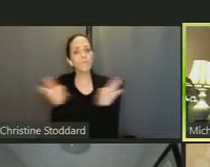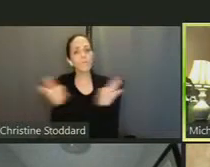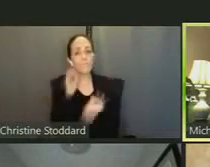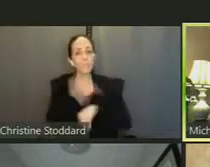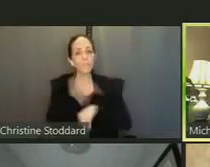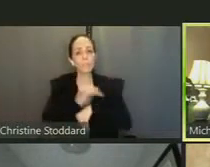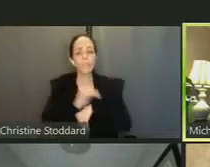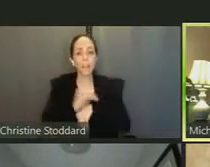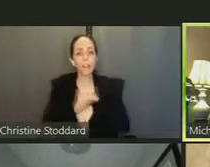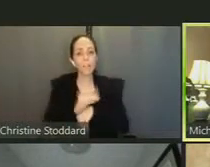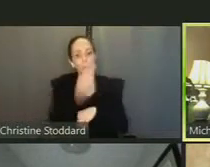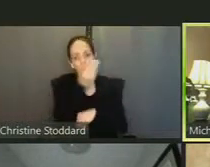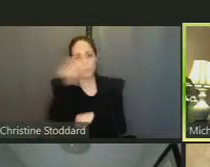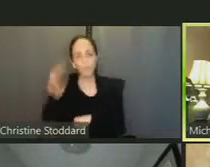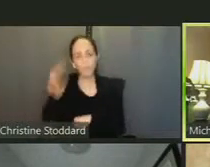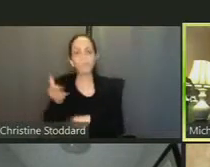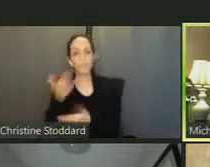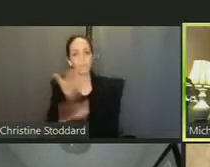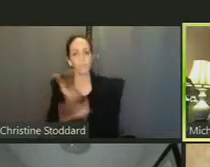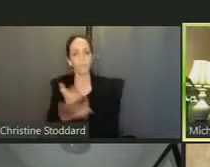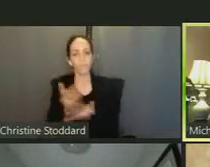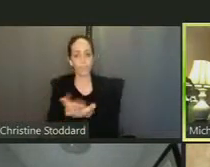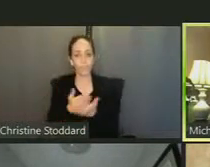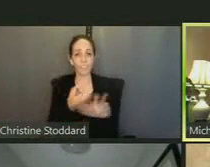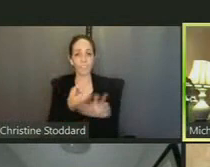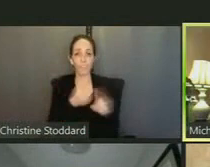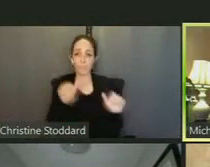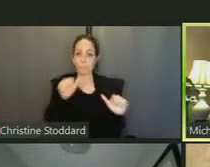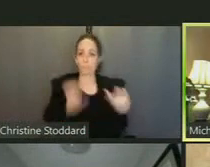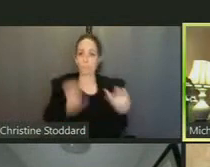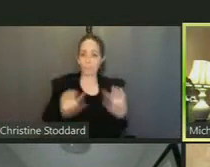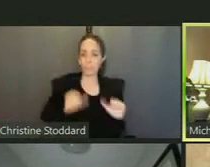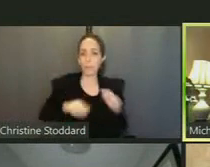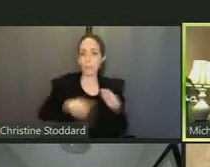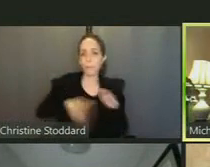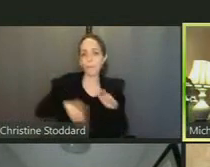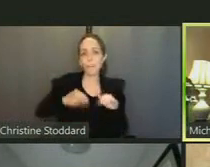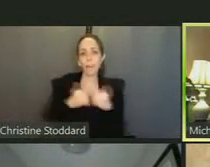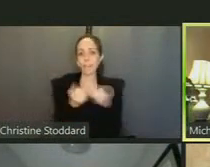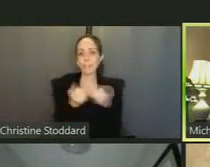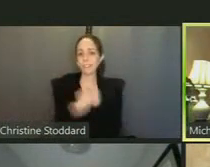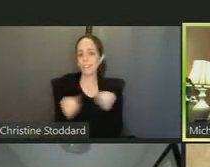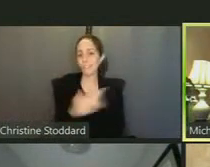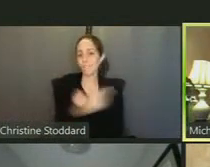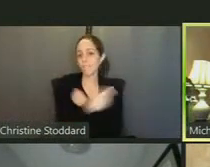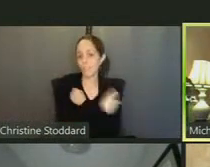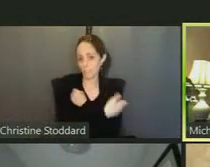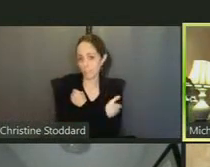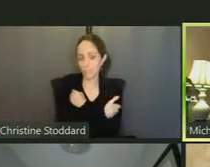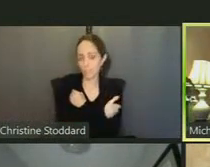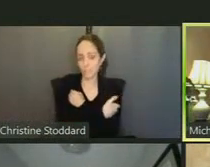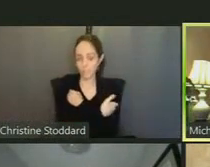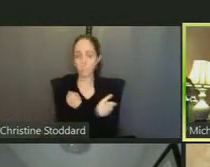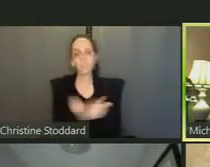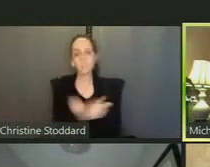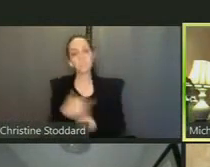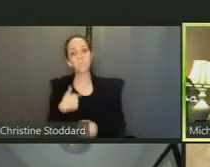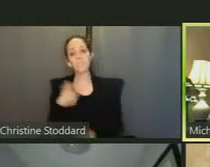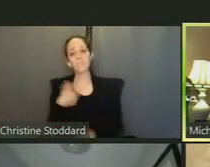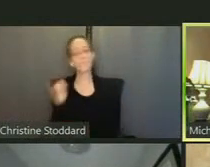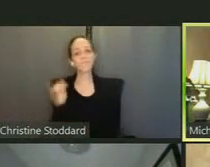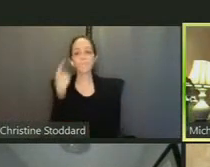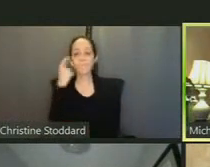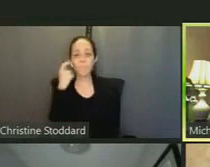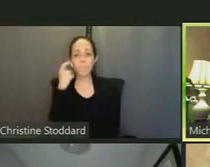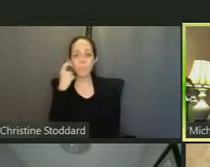it's also really important as we try to fight the pandemic. Like some of you, I'm skeptical as well about